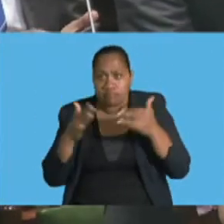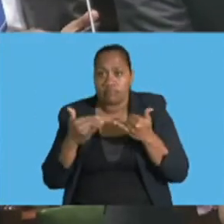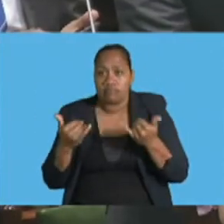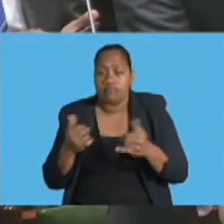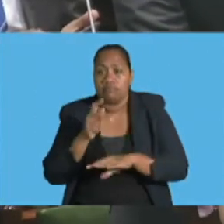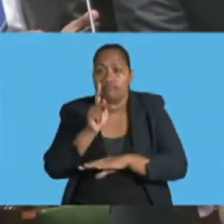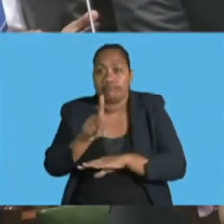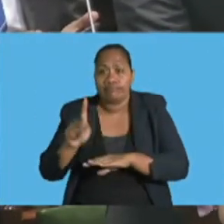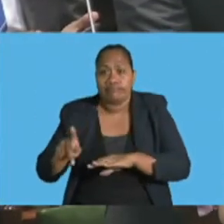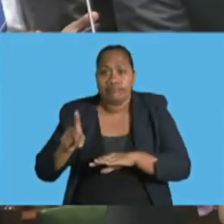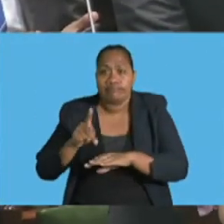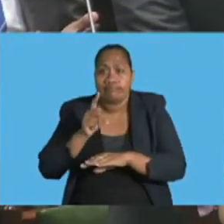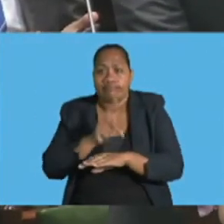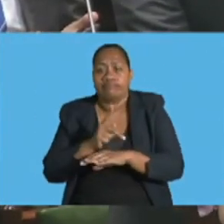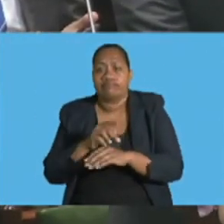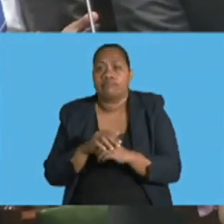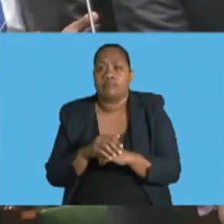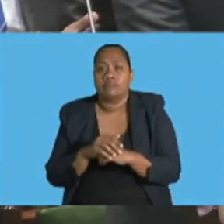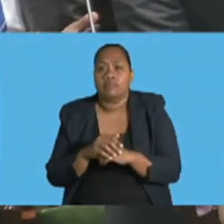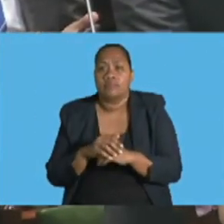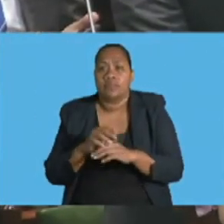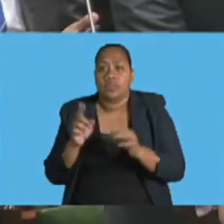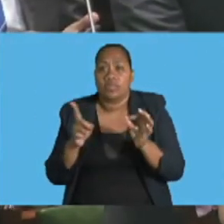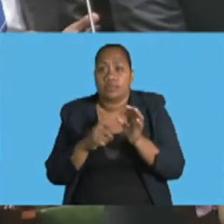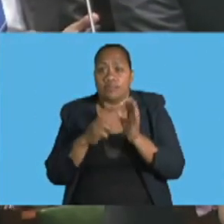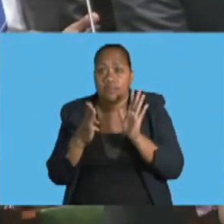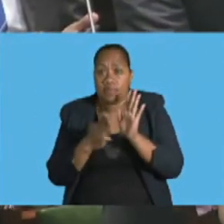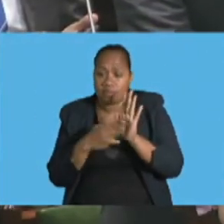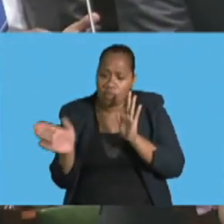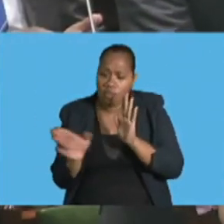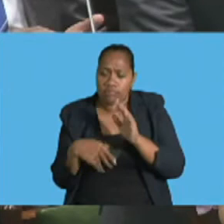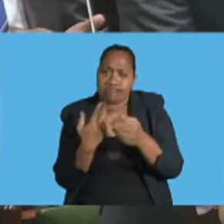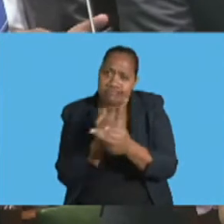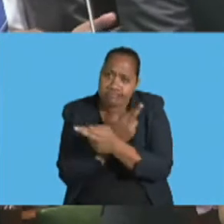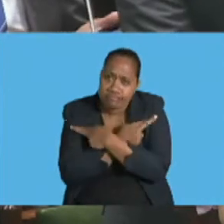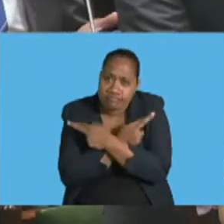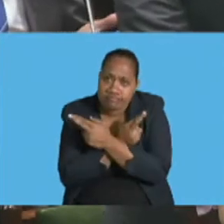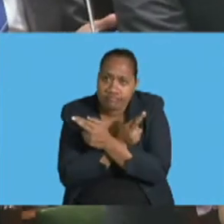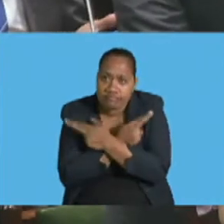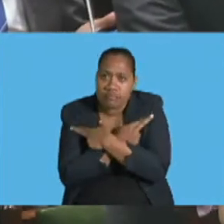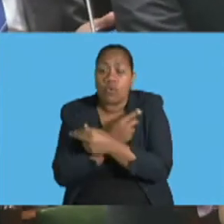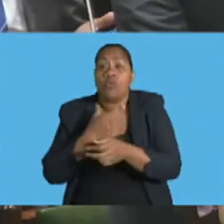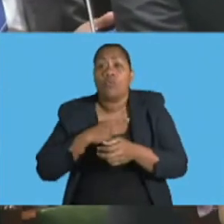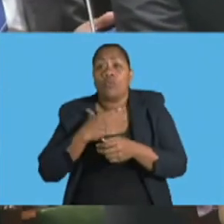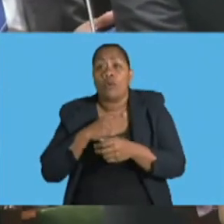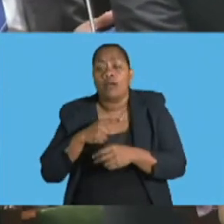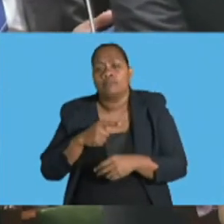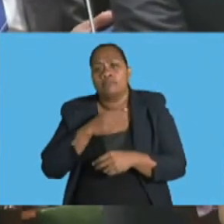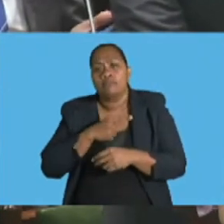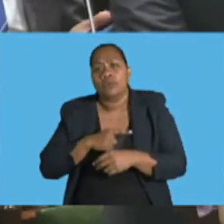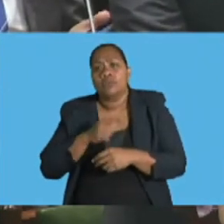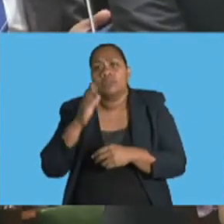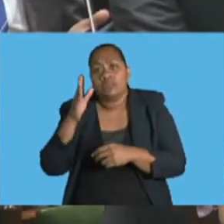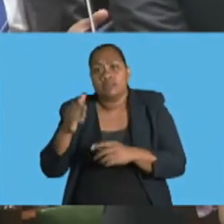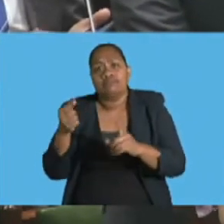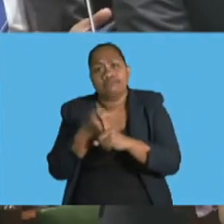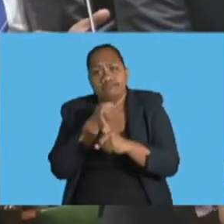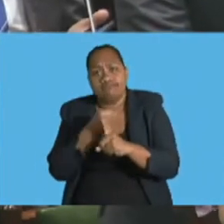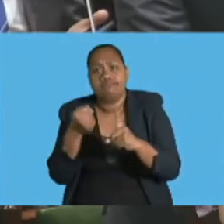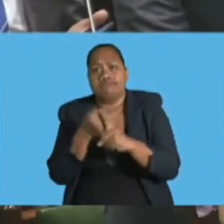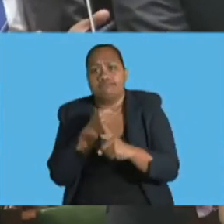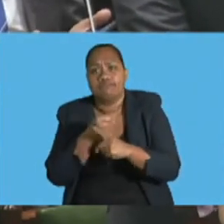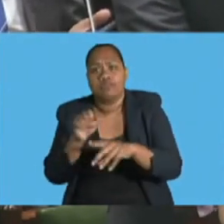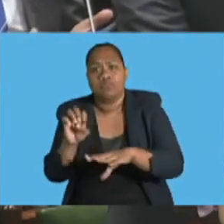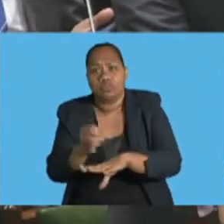put together personally by the Secretary-General on ocean with other heads of state and government across the globe, including those from Australia,